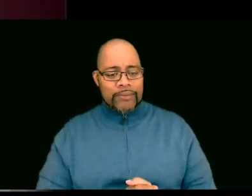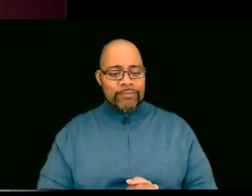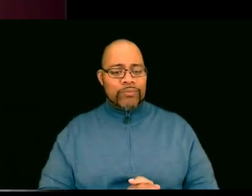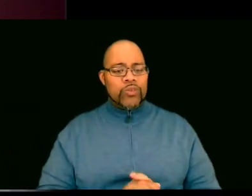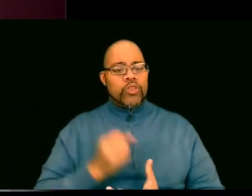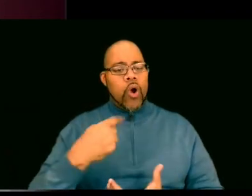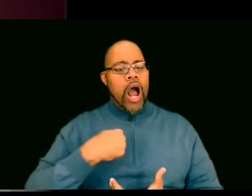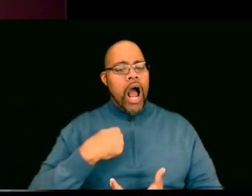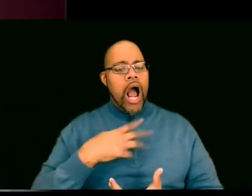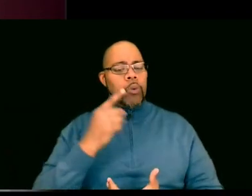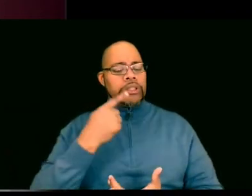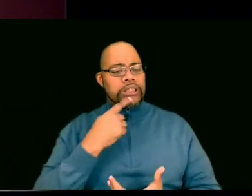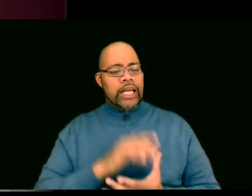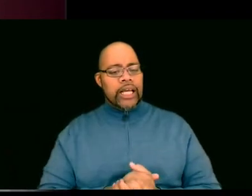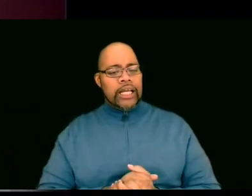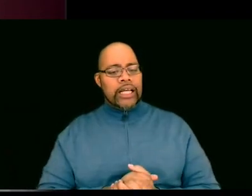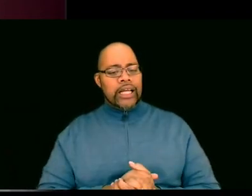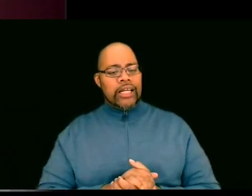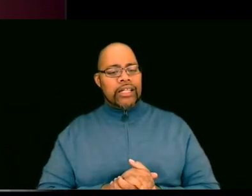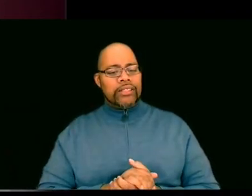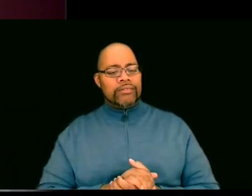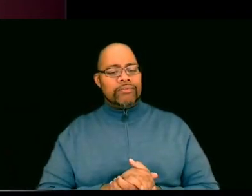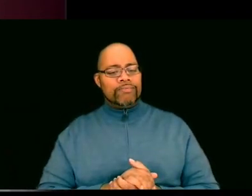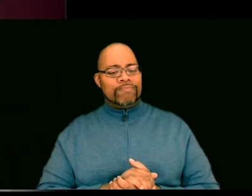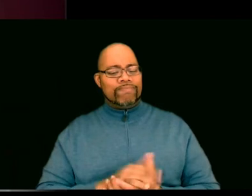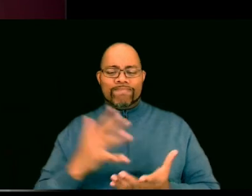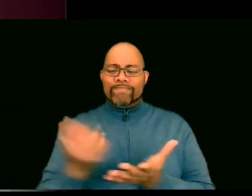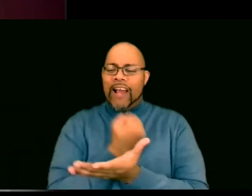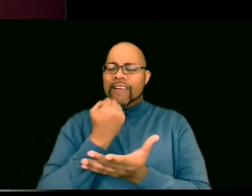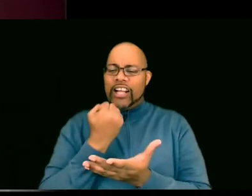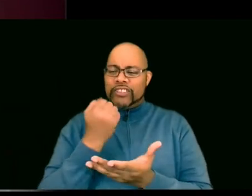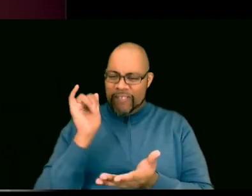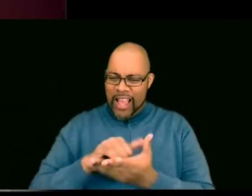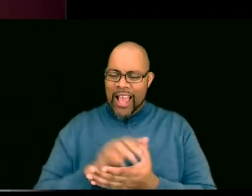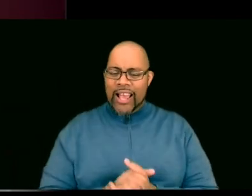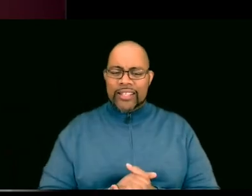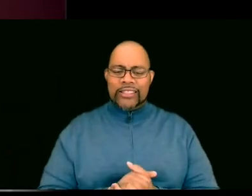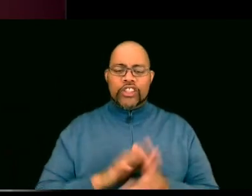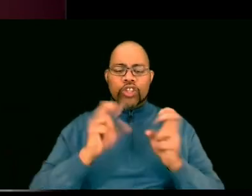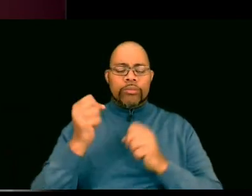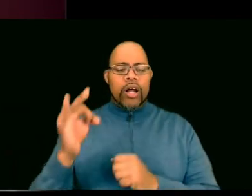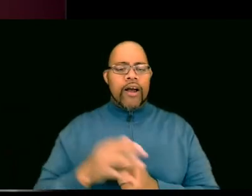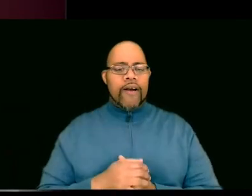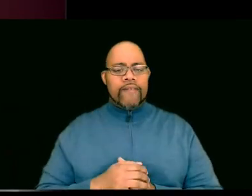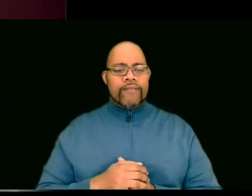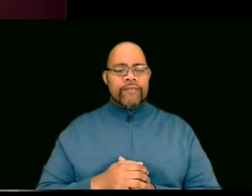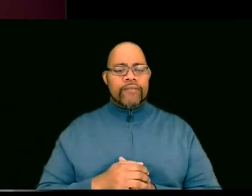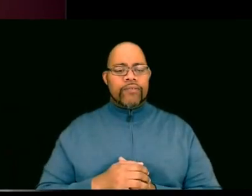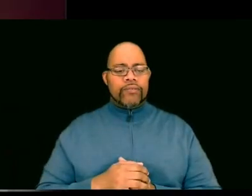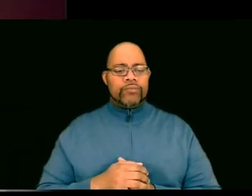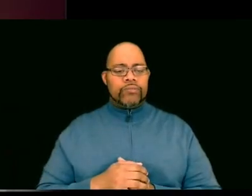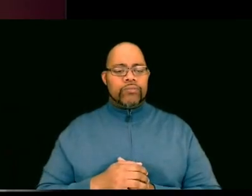me. And so I would say take advantage of that in terms